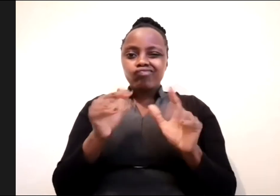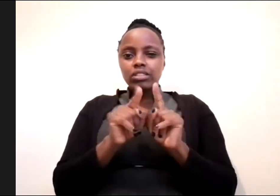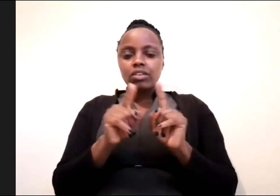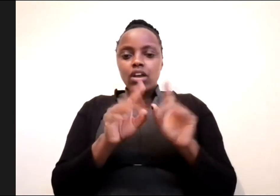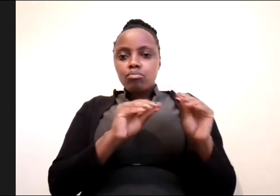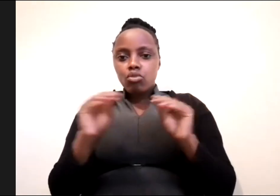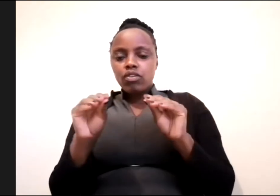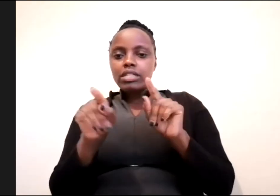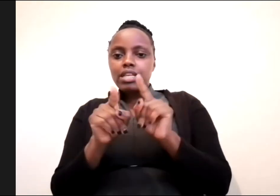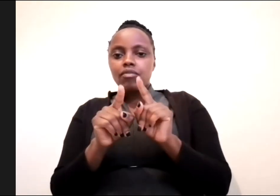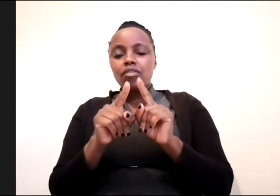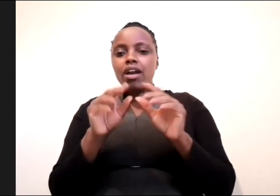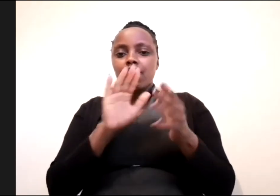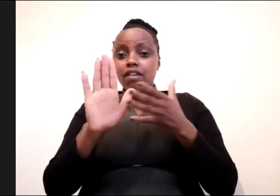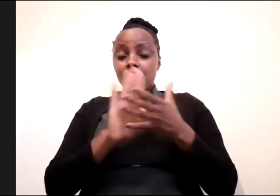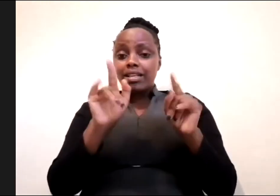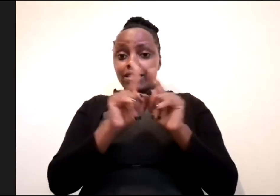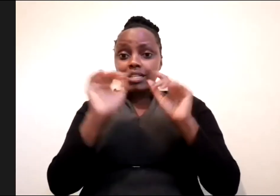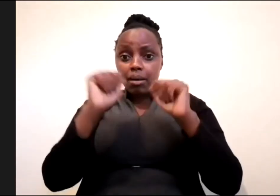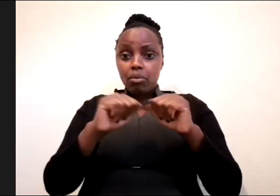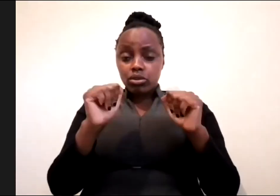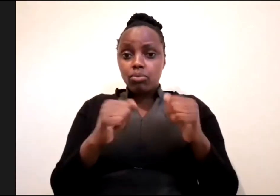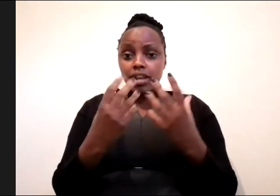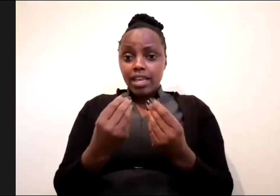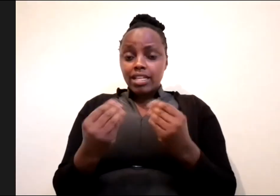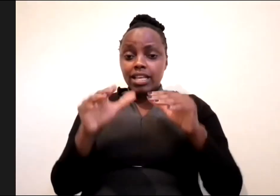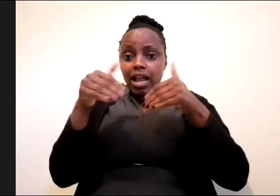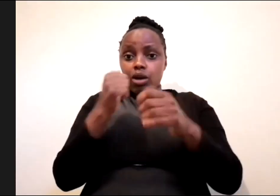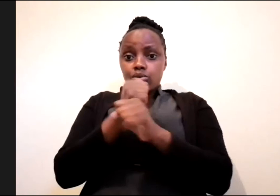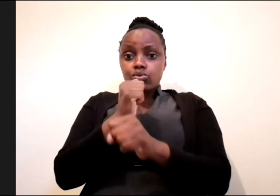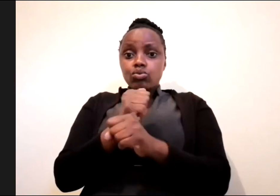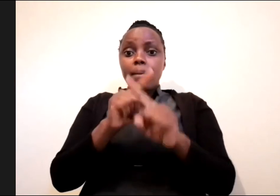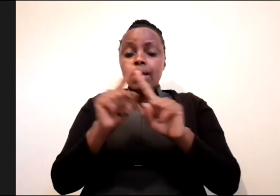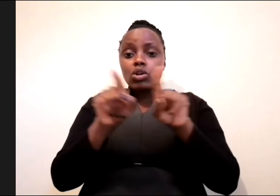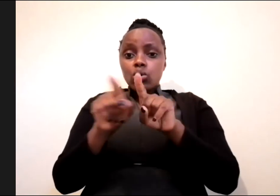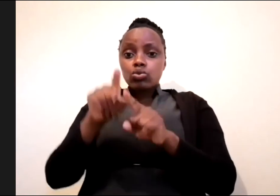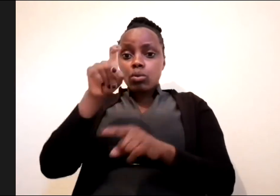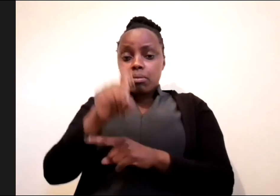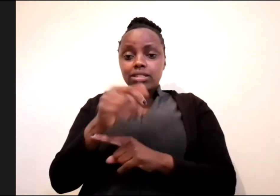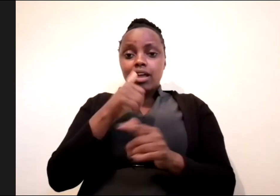as smooth as possible the way to do it. But already you have to prepare